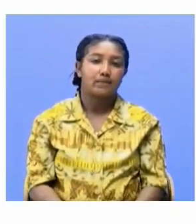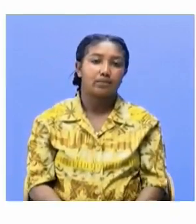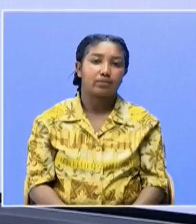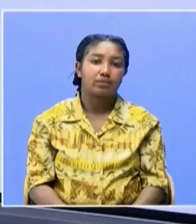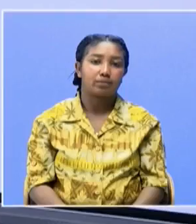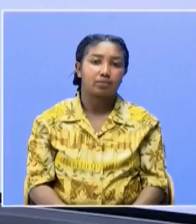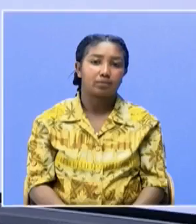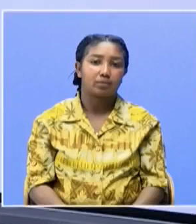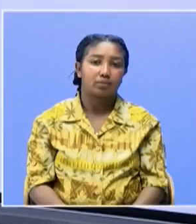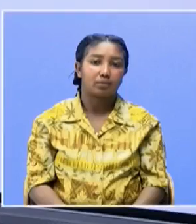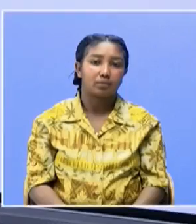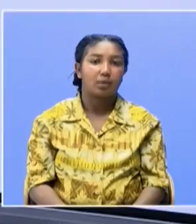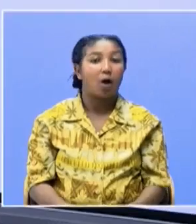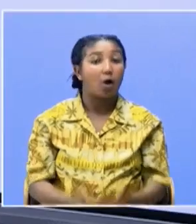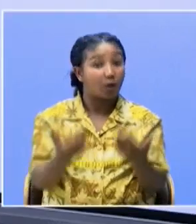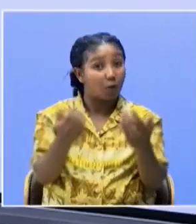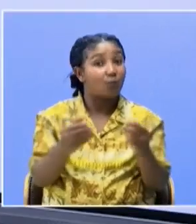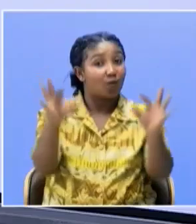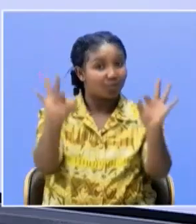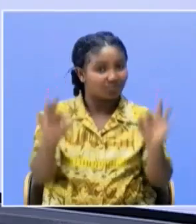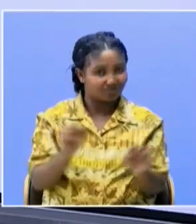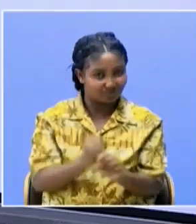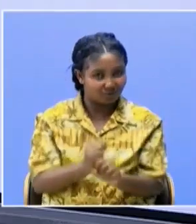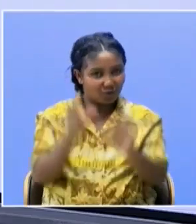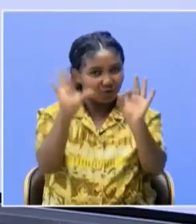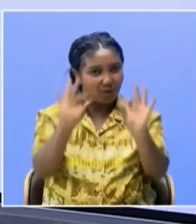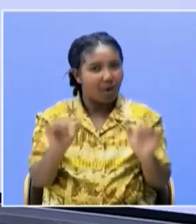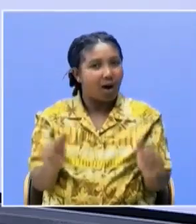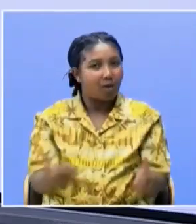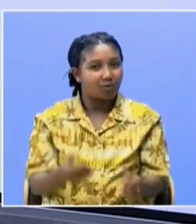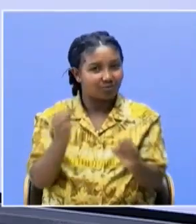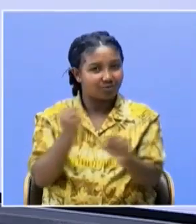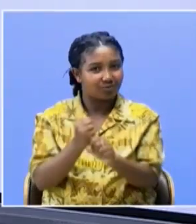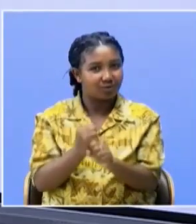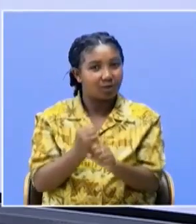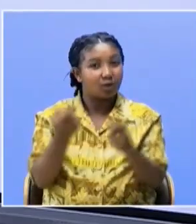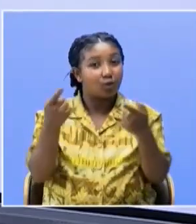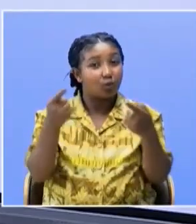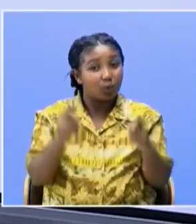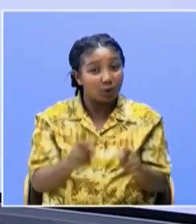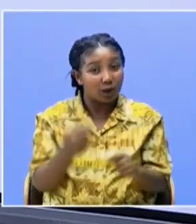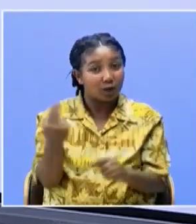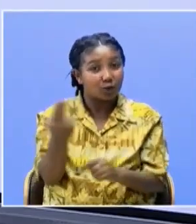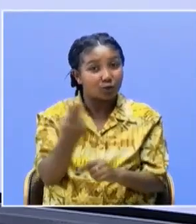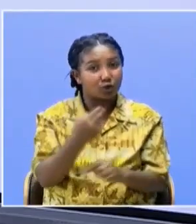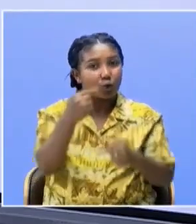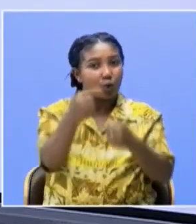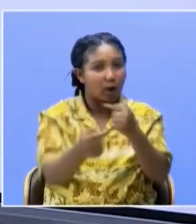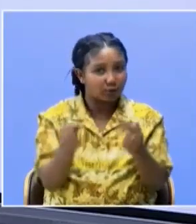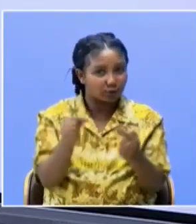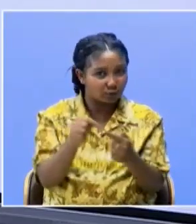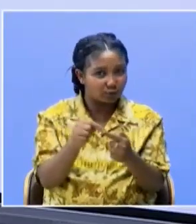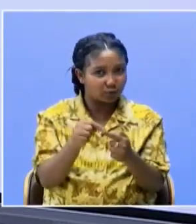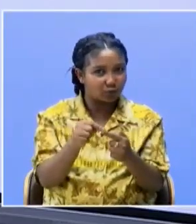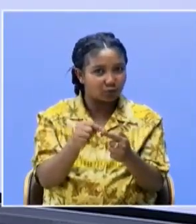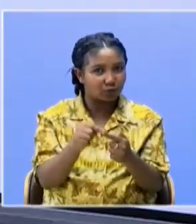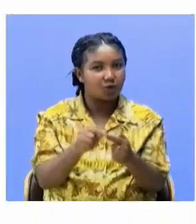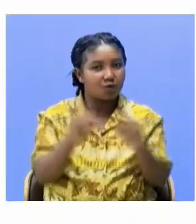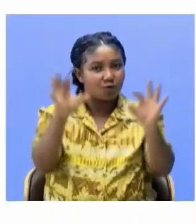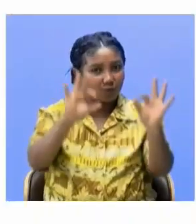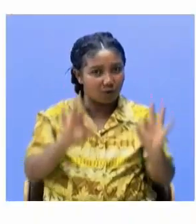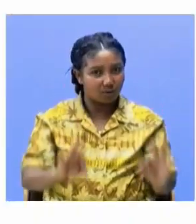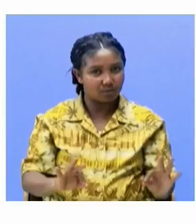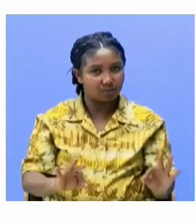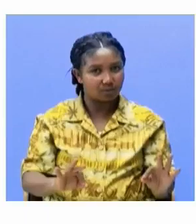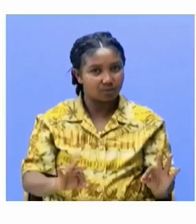Let's bring out the form now. Yeah? Okay. When we are using going to, then our form here